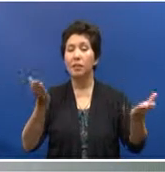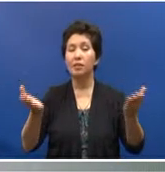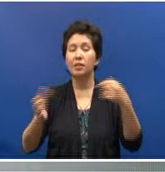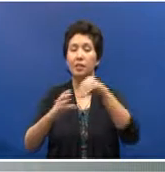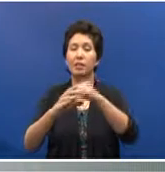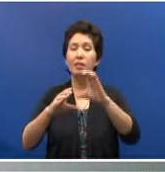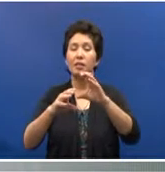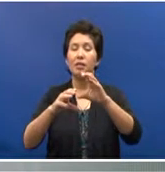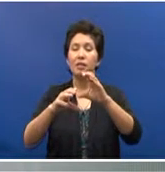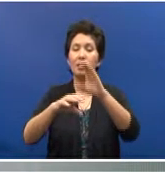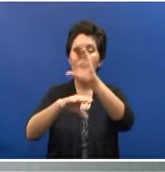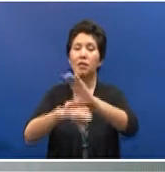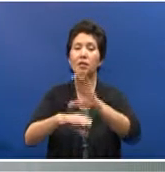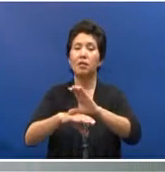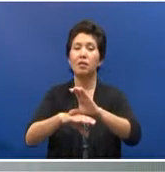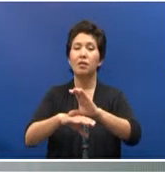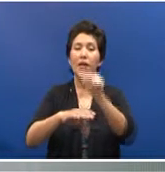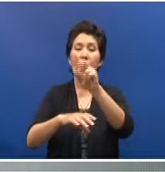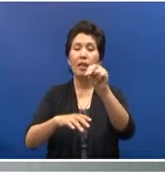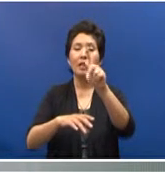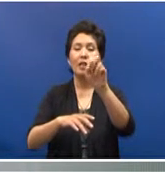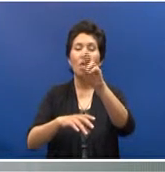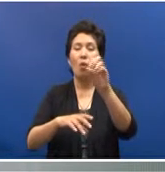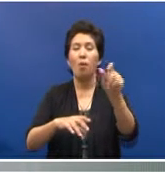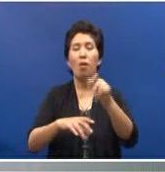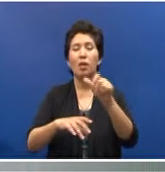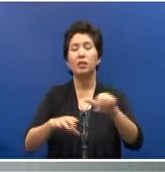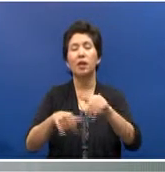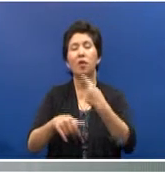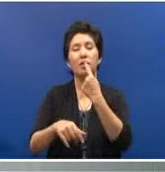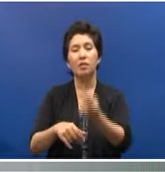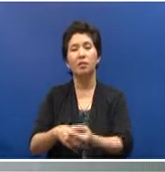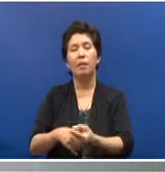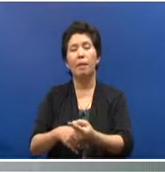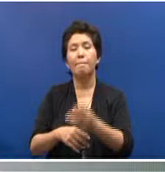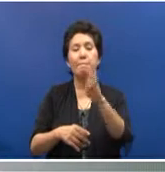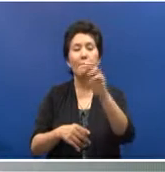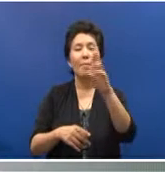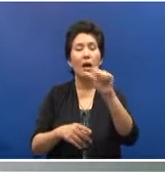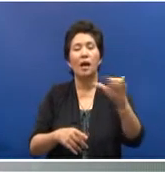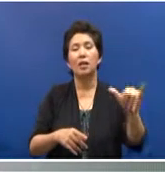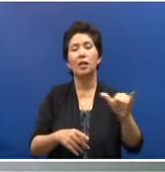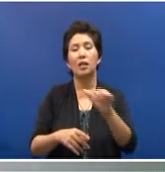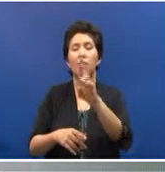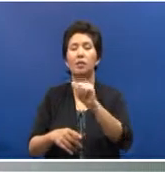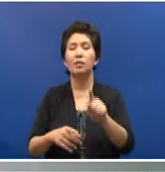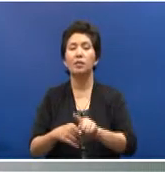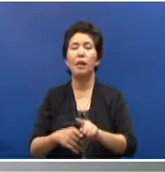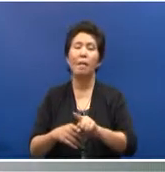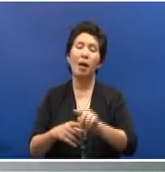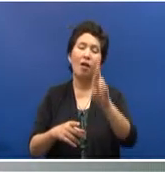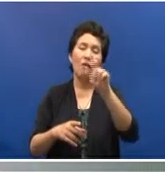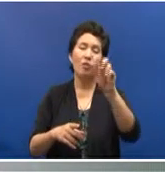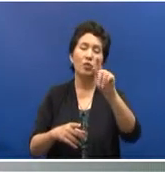reciprocity in cultural anthropology, as what we mentioned by Malinowski. Okay, Bronislaw